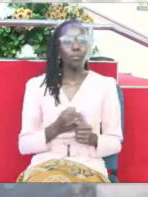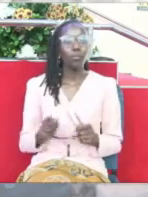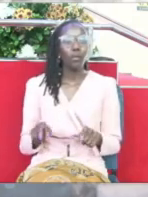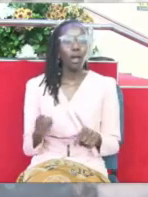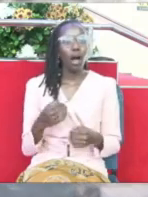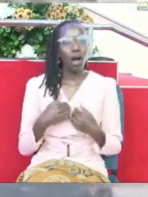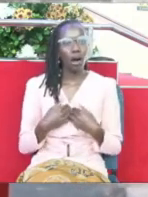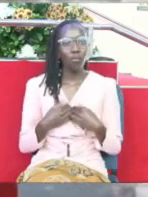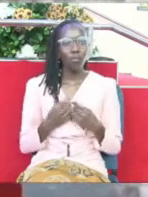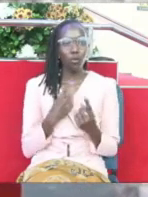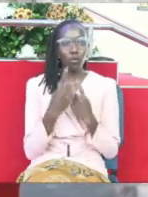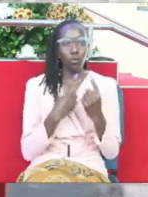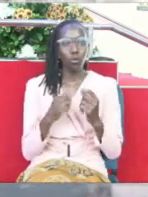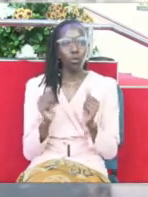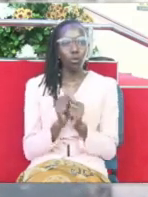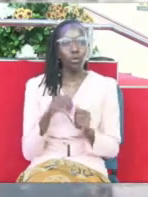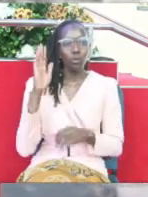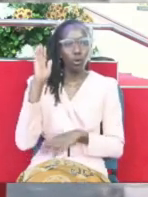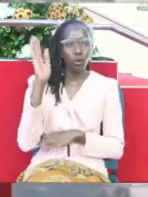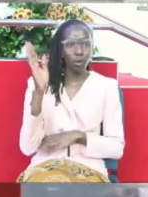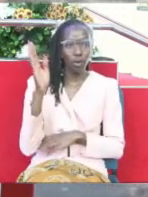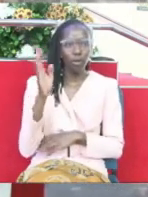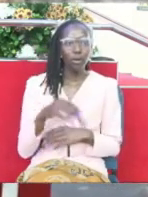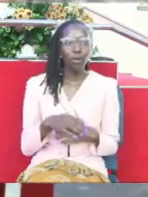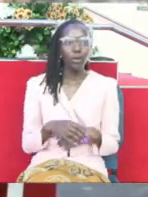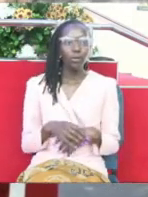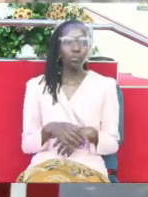the interaction of Bwana